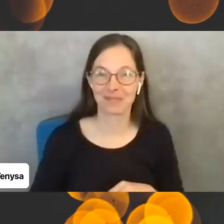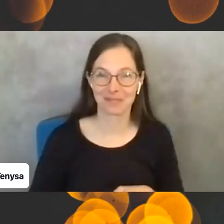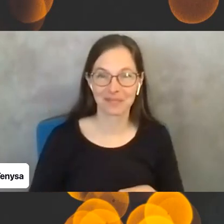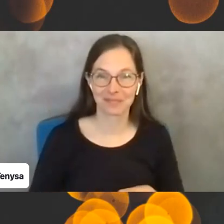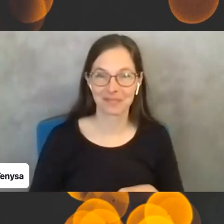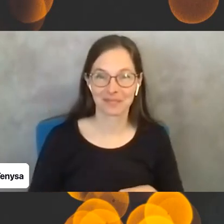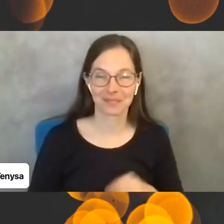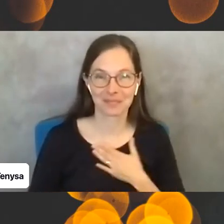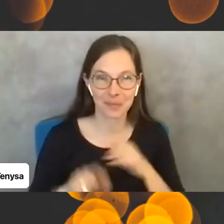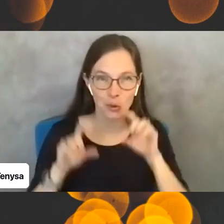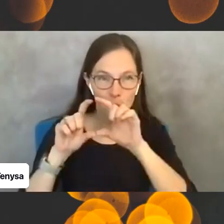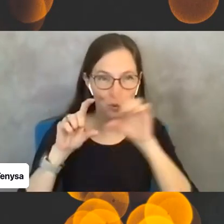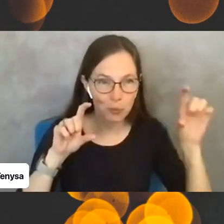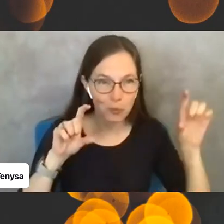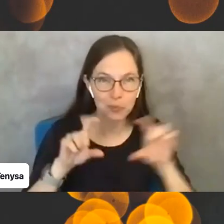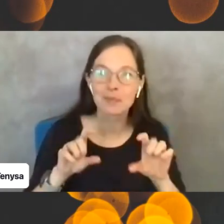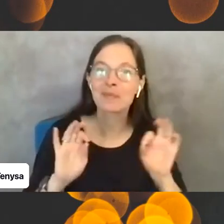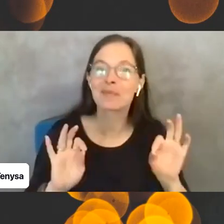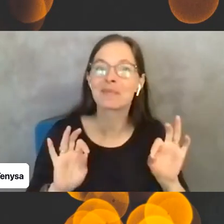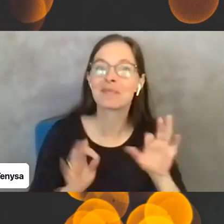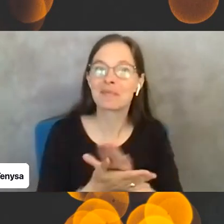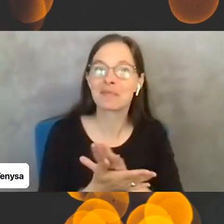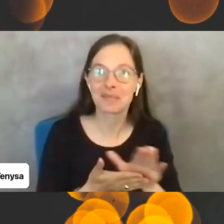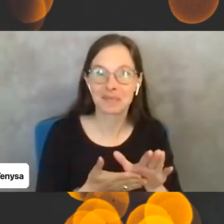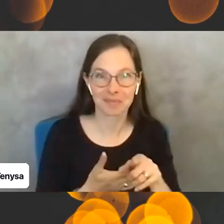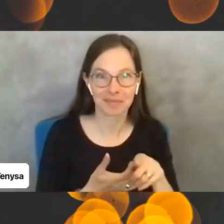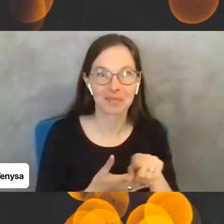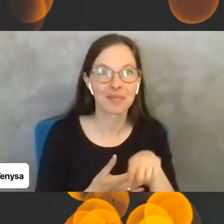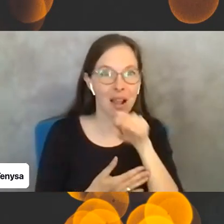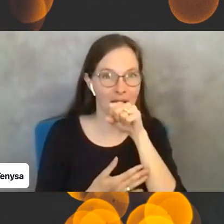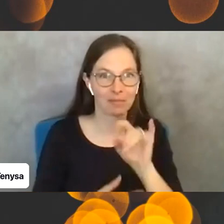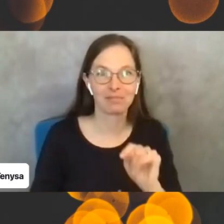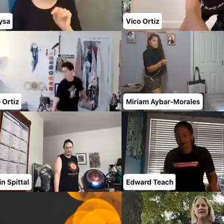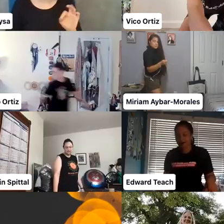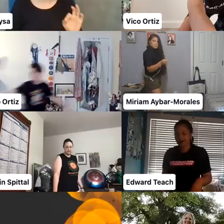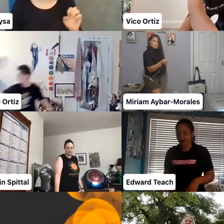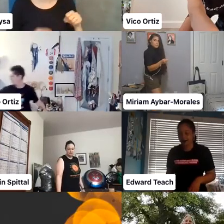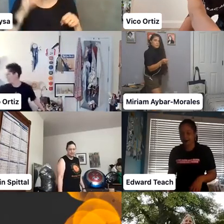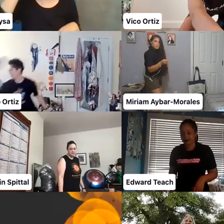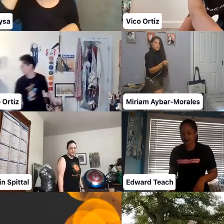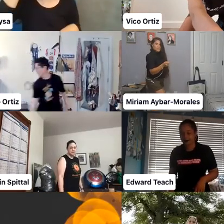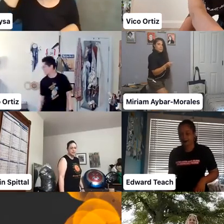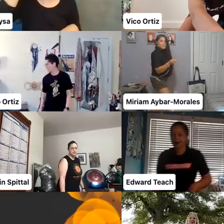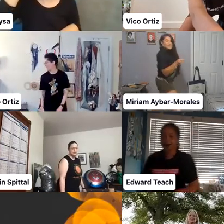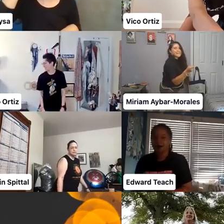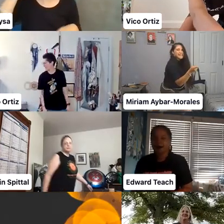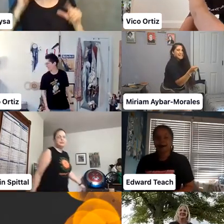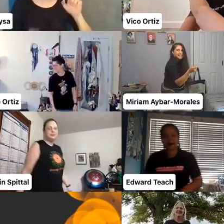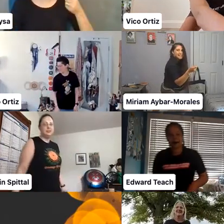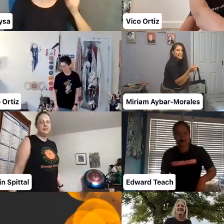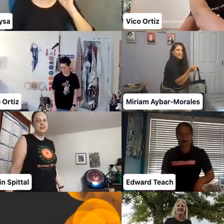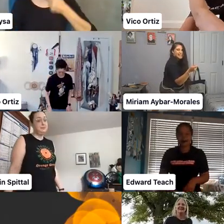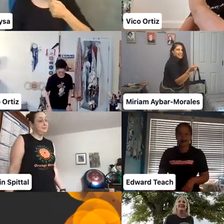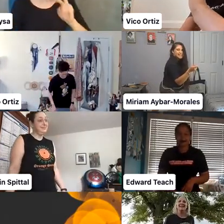my cubes here. Nice, nice, nice. Love to see it, love to see it. Your legs tomorrow or later today are gonna